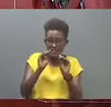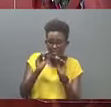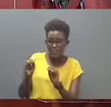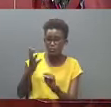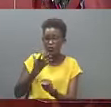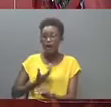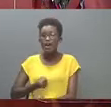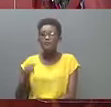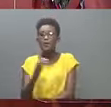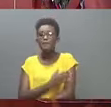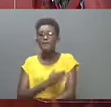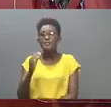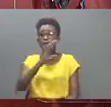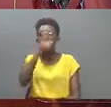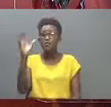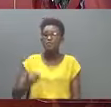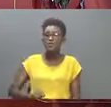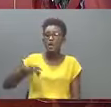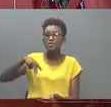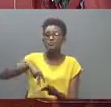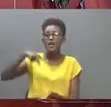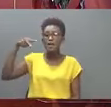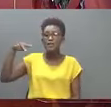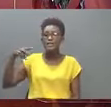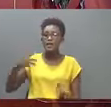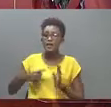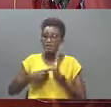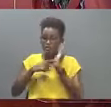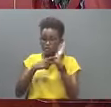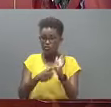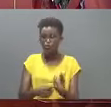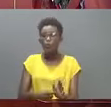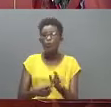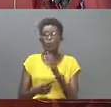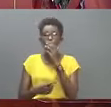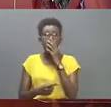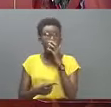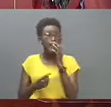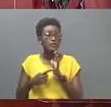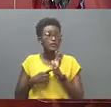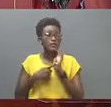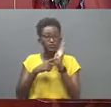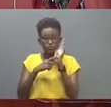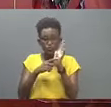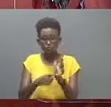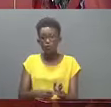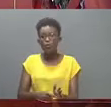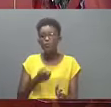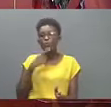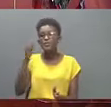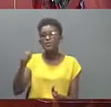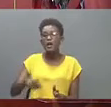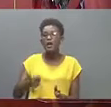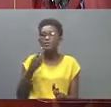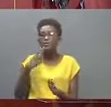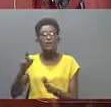Africa, arise. So that we can join our brothers in the civilization table. In